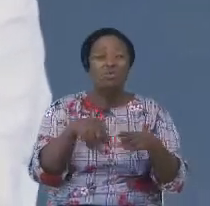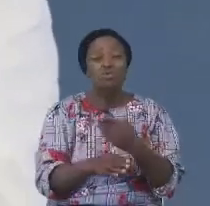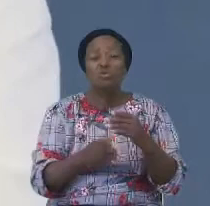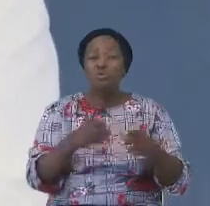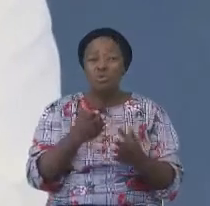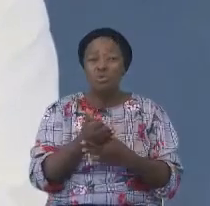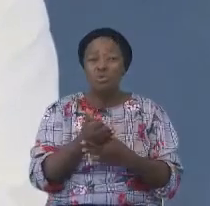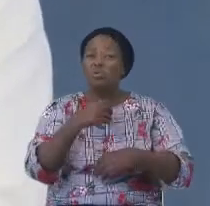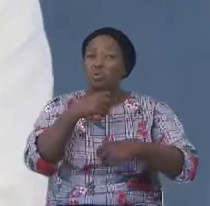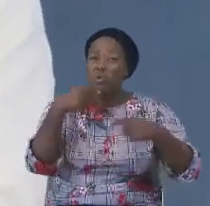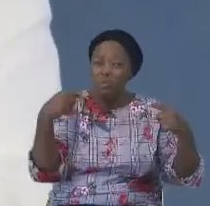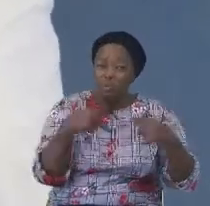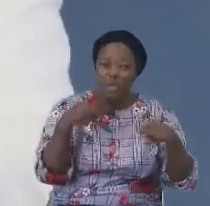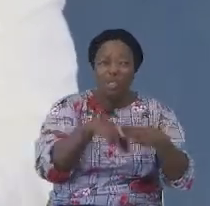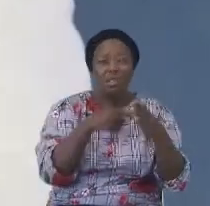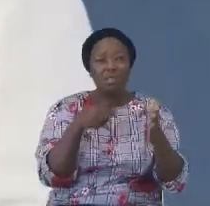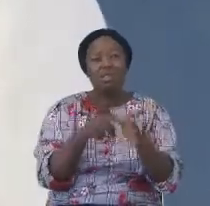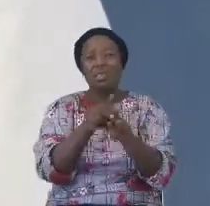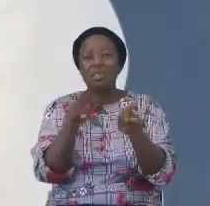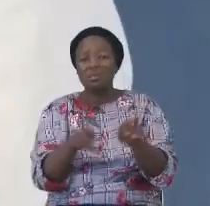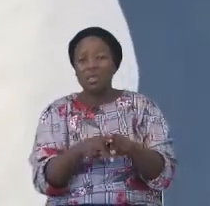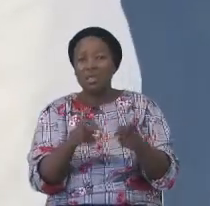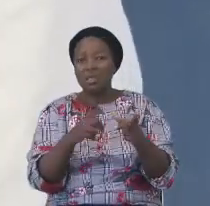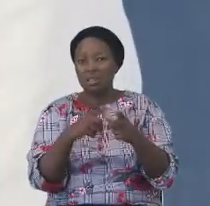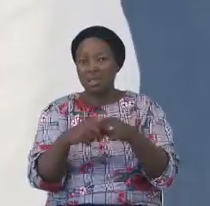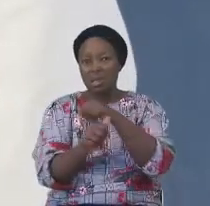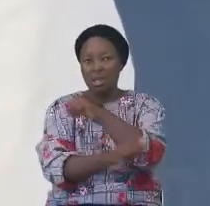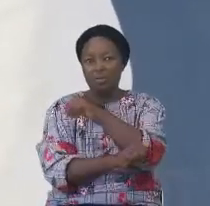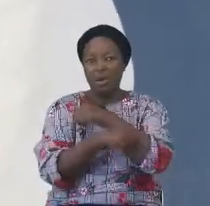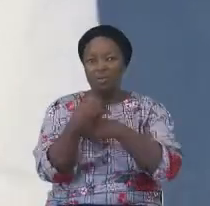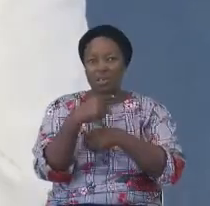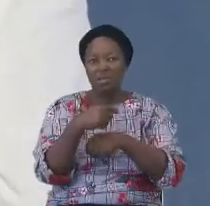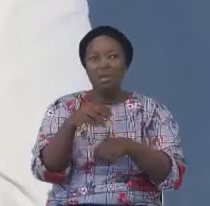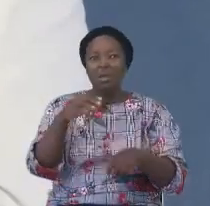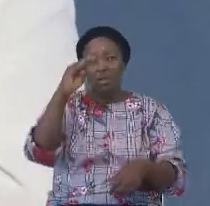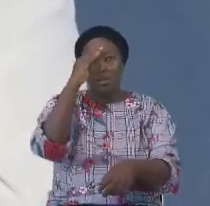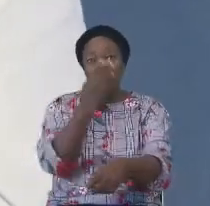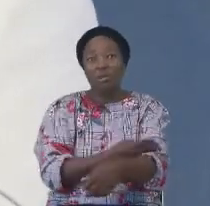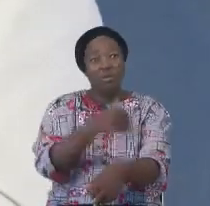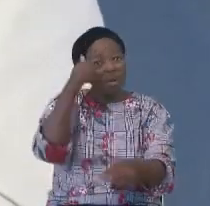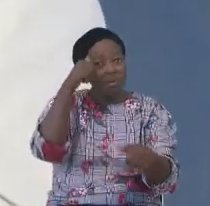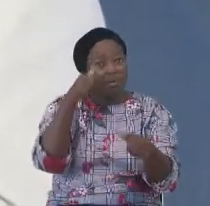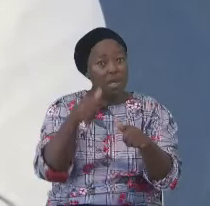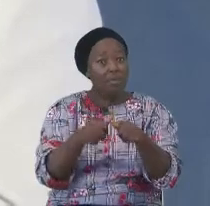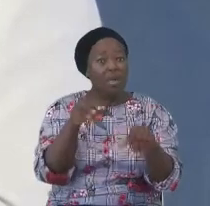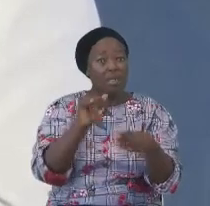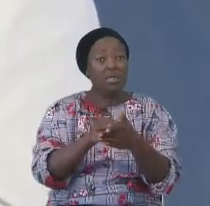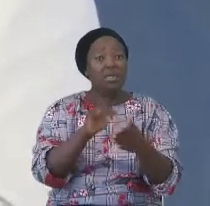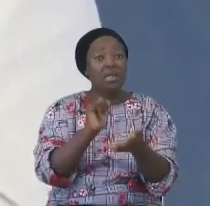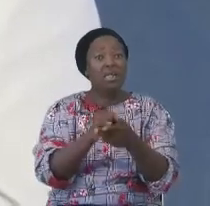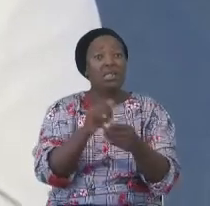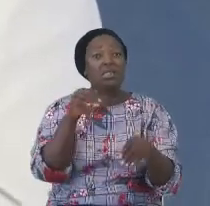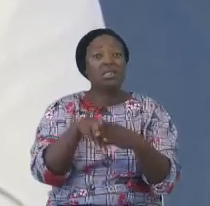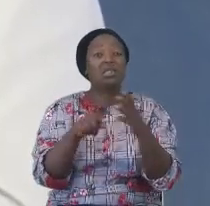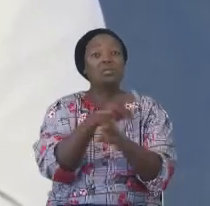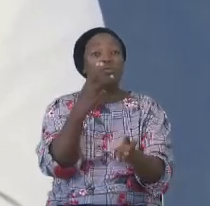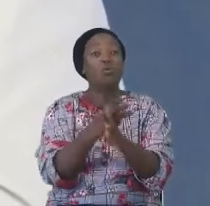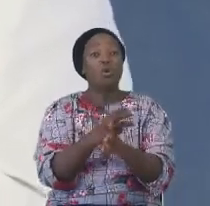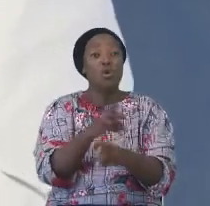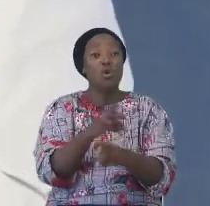and athirst in this place. And Abraham said, son,